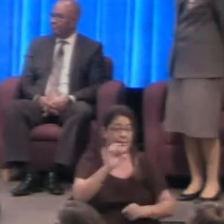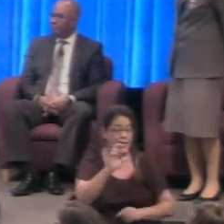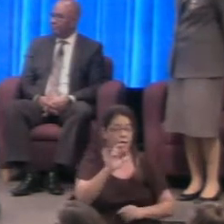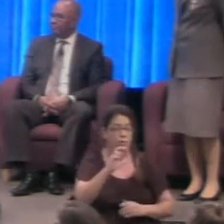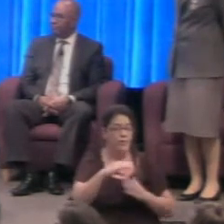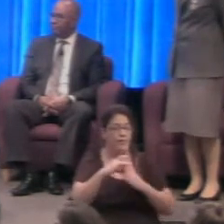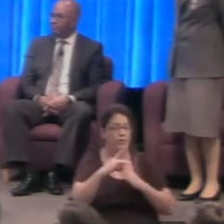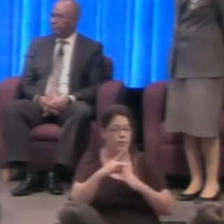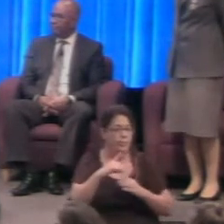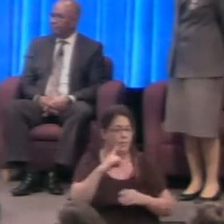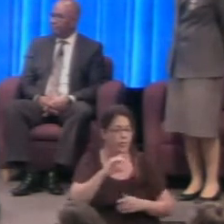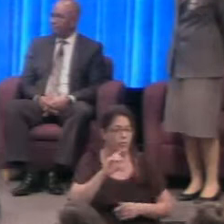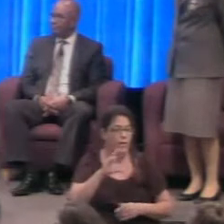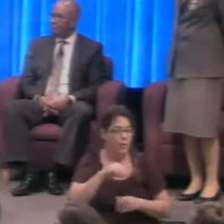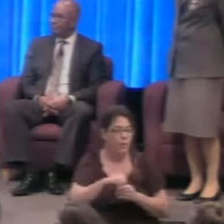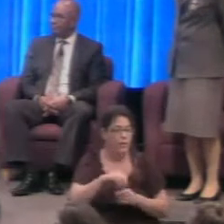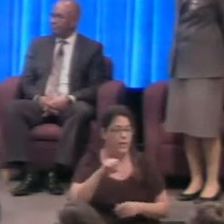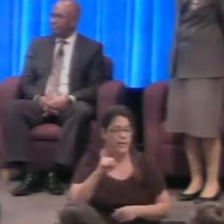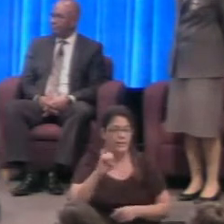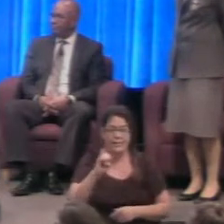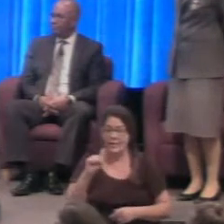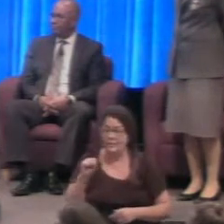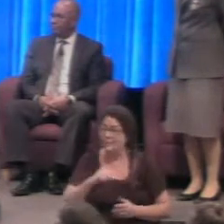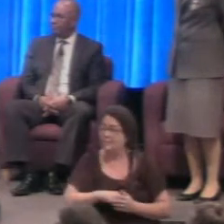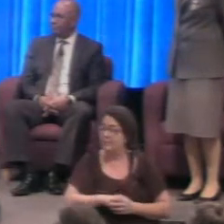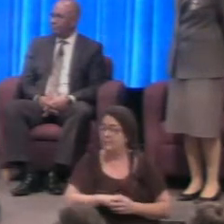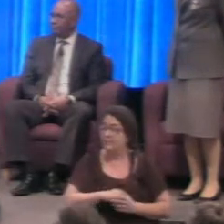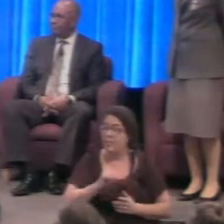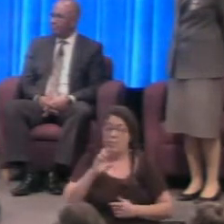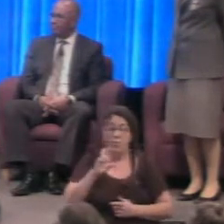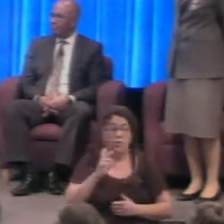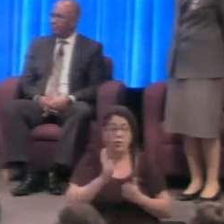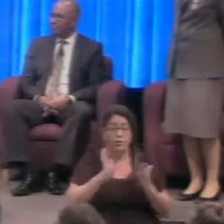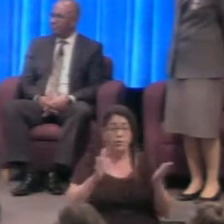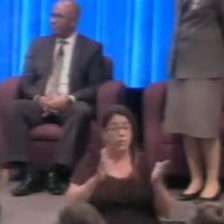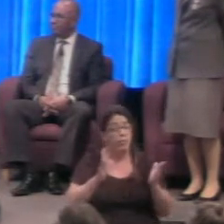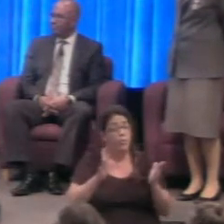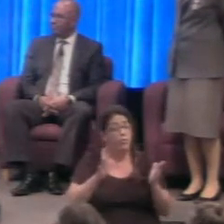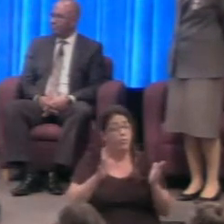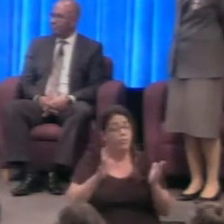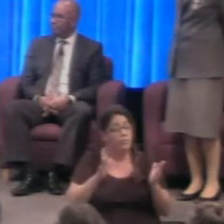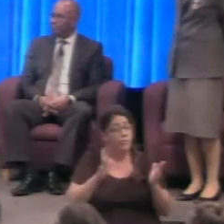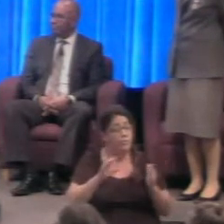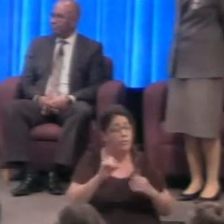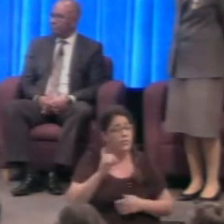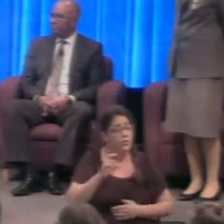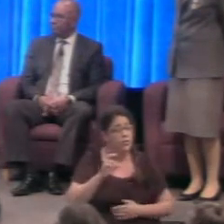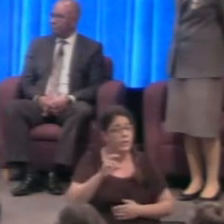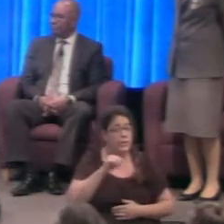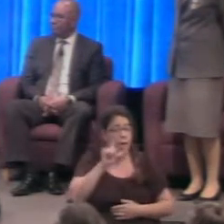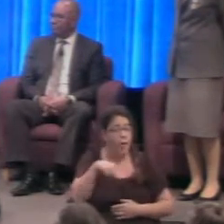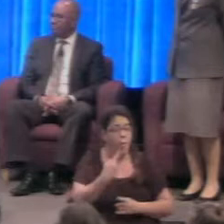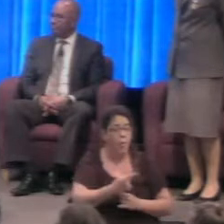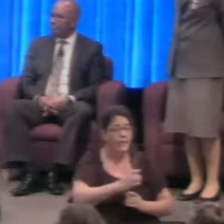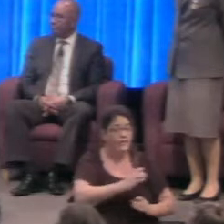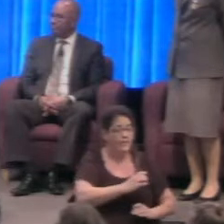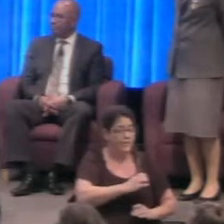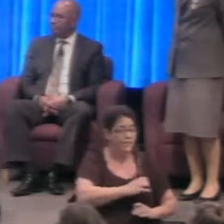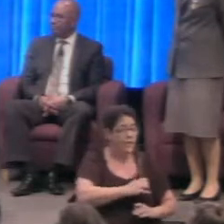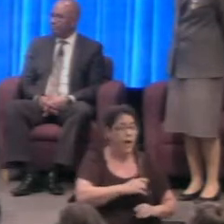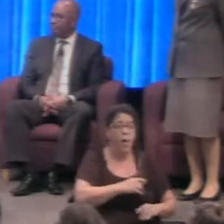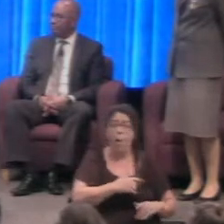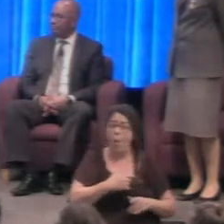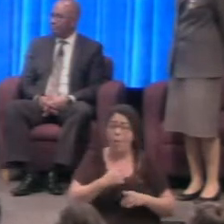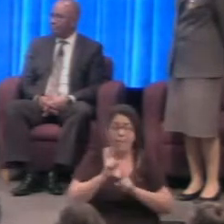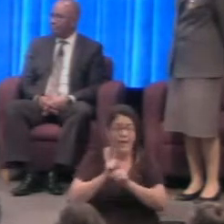SES or general officer for that matter, because she just doesn't mentor the civilian population. She mentors